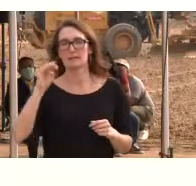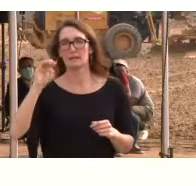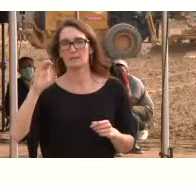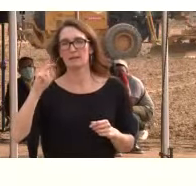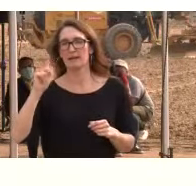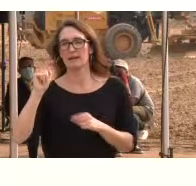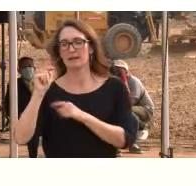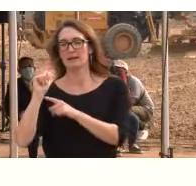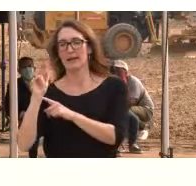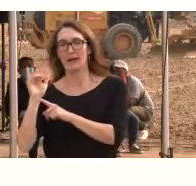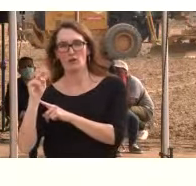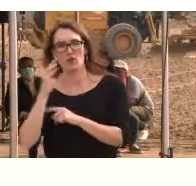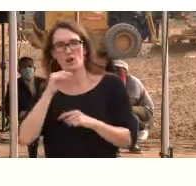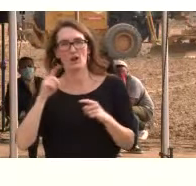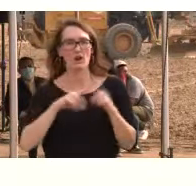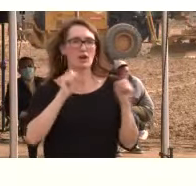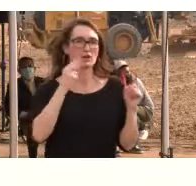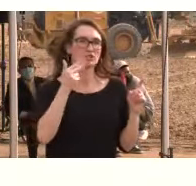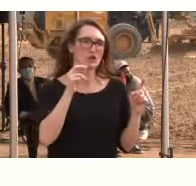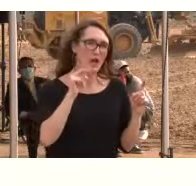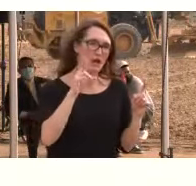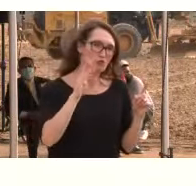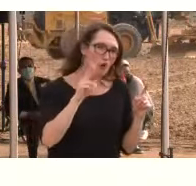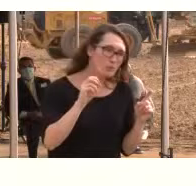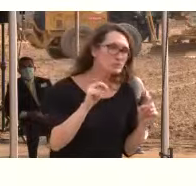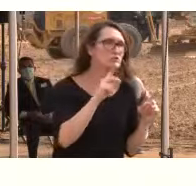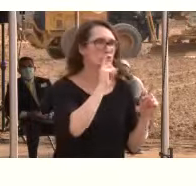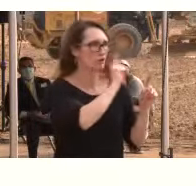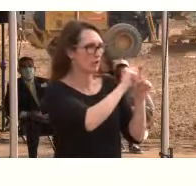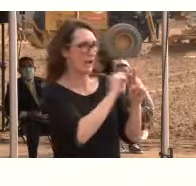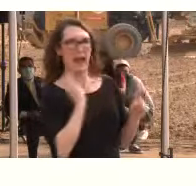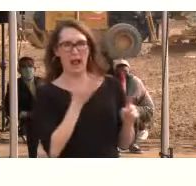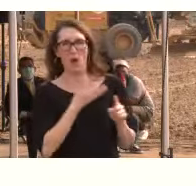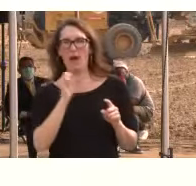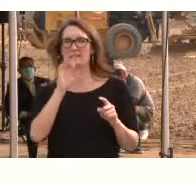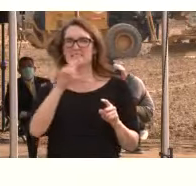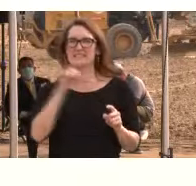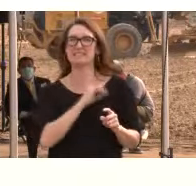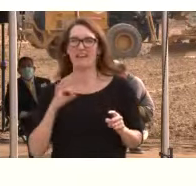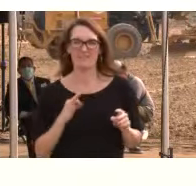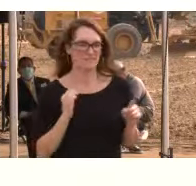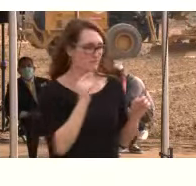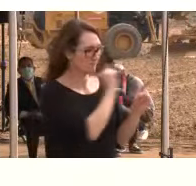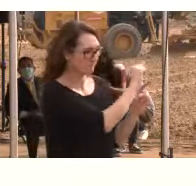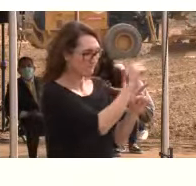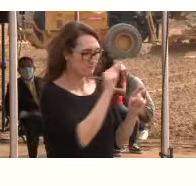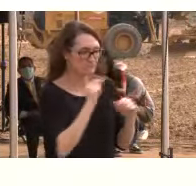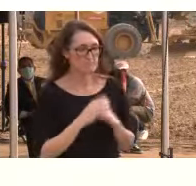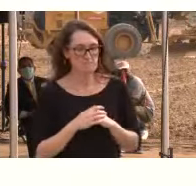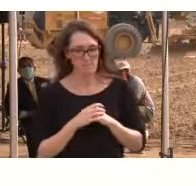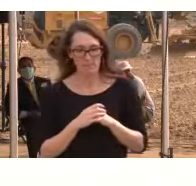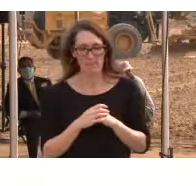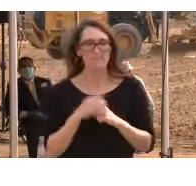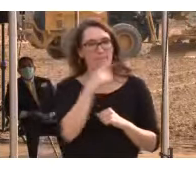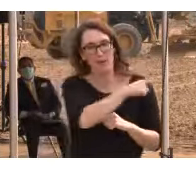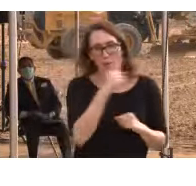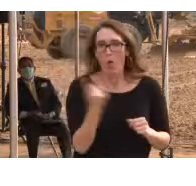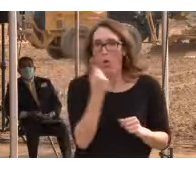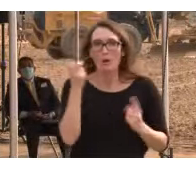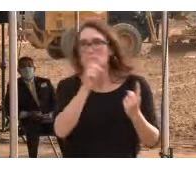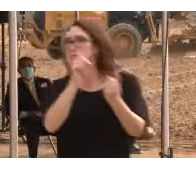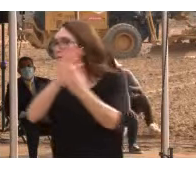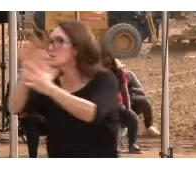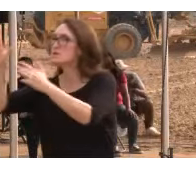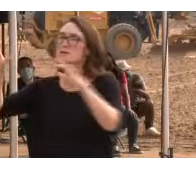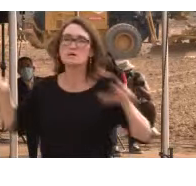George Cummings and Shannon Robertson. They're on our staff. They're the ones that get out and do the hard work and make